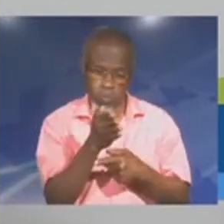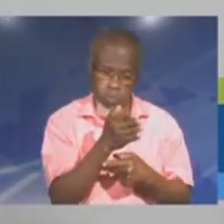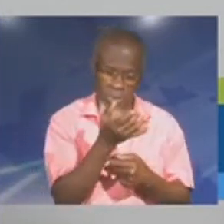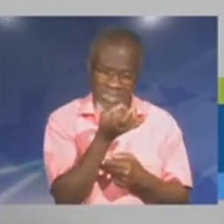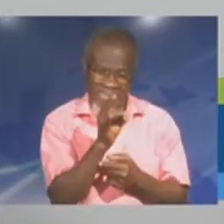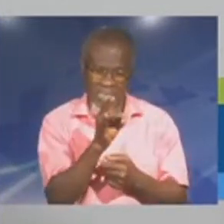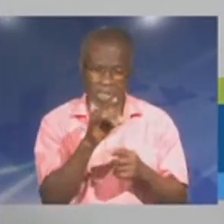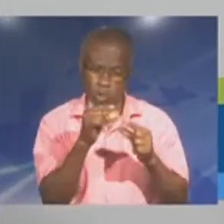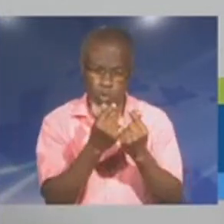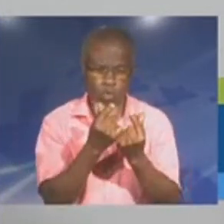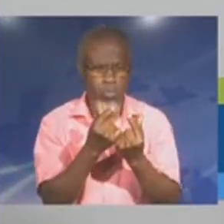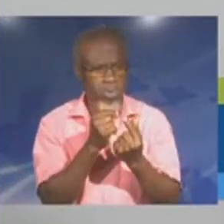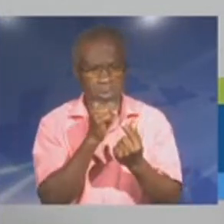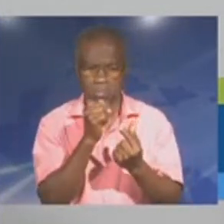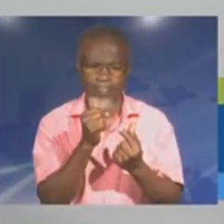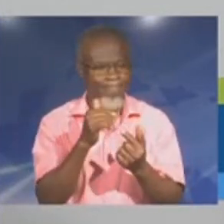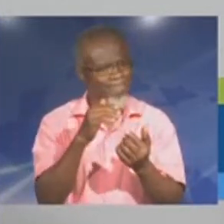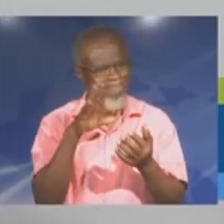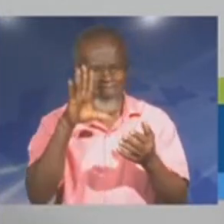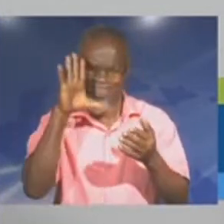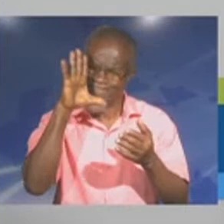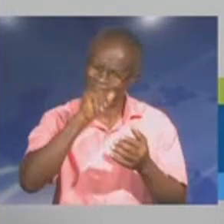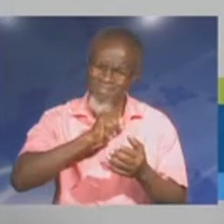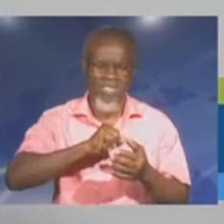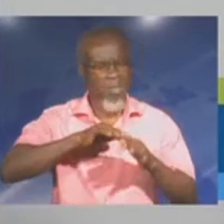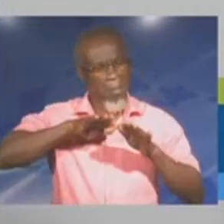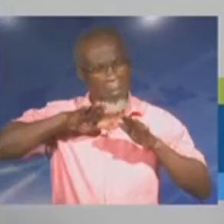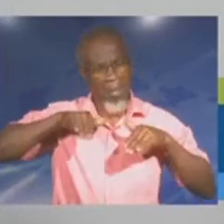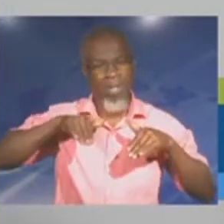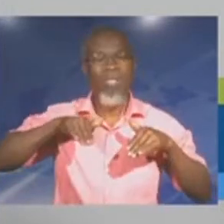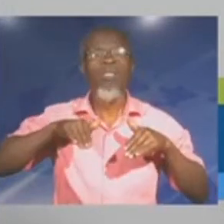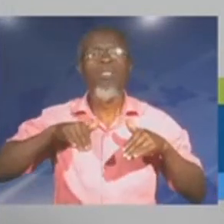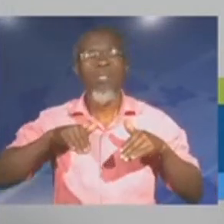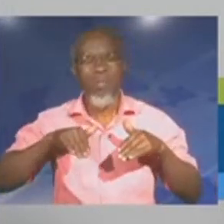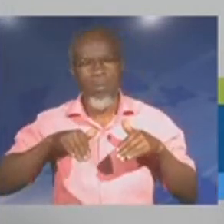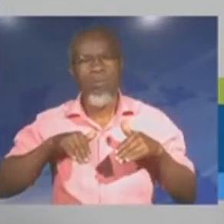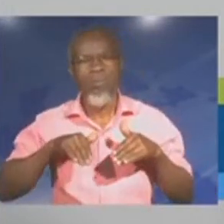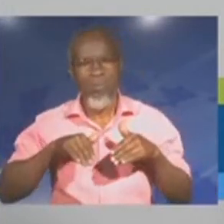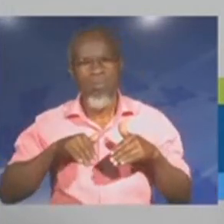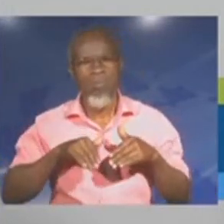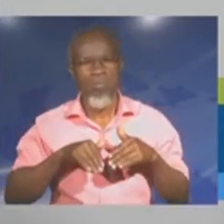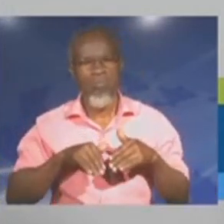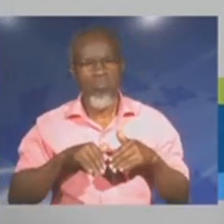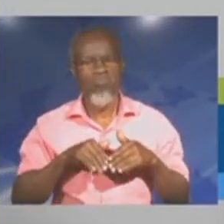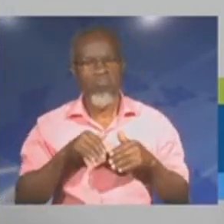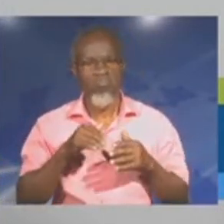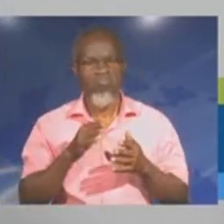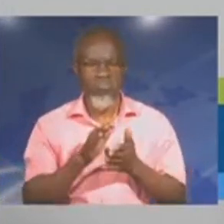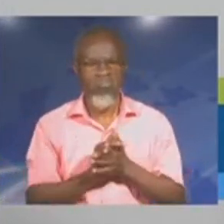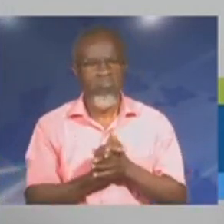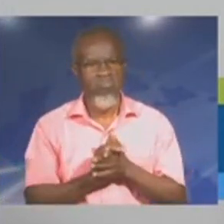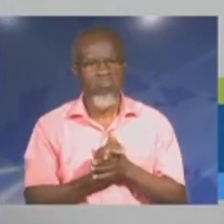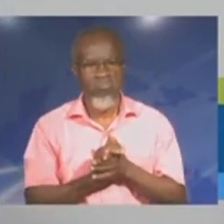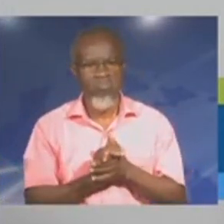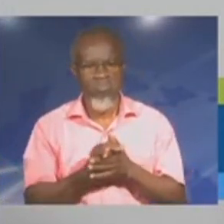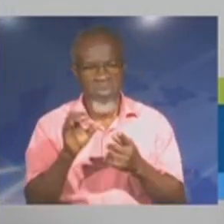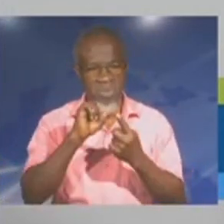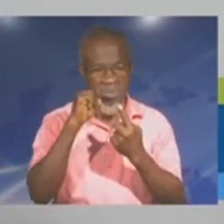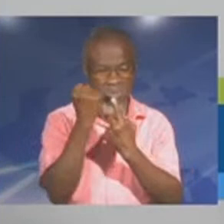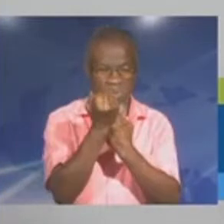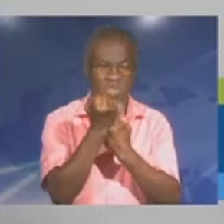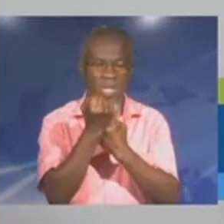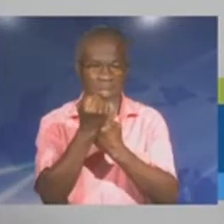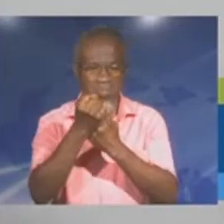that social media and the anti-vaxxers will latch on to one issue and